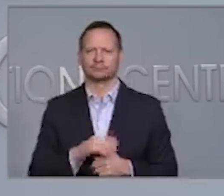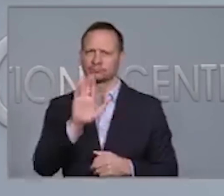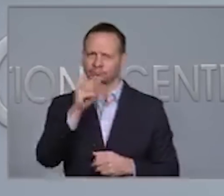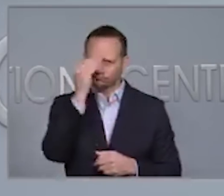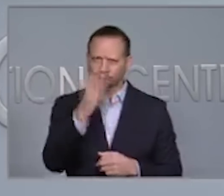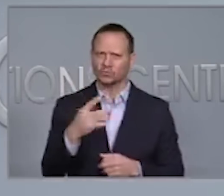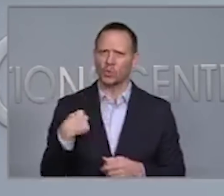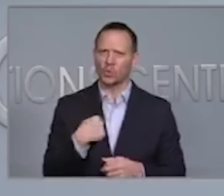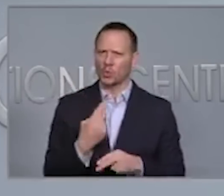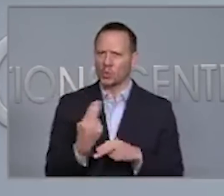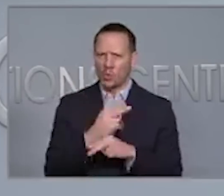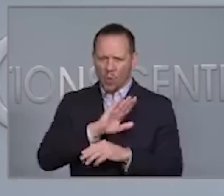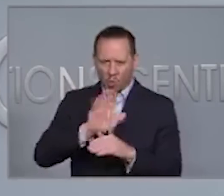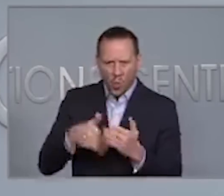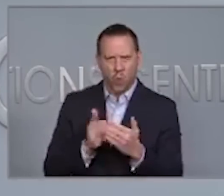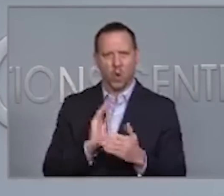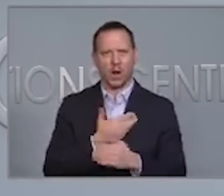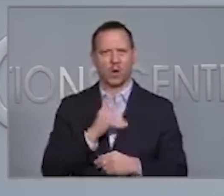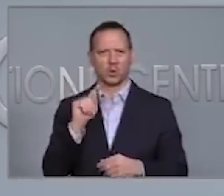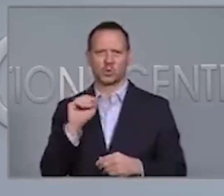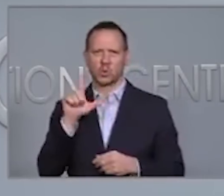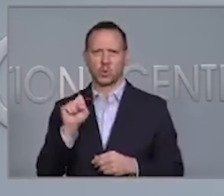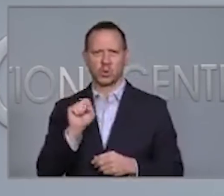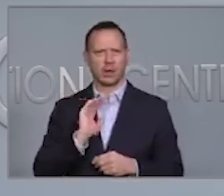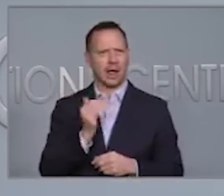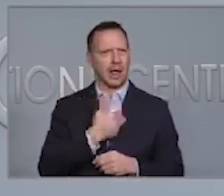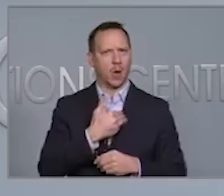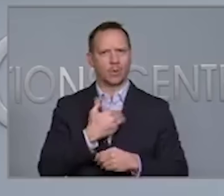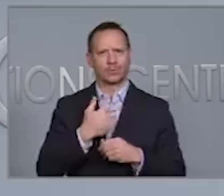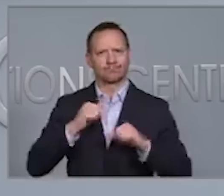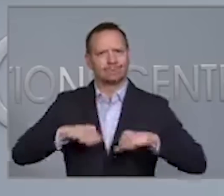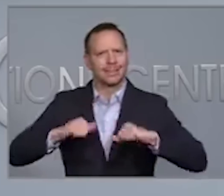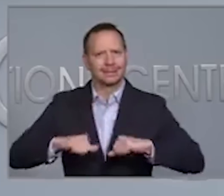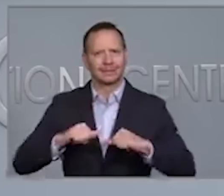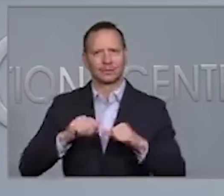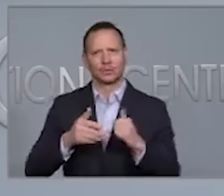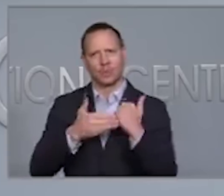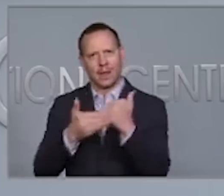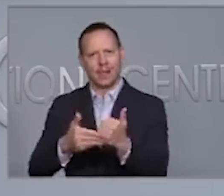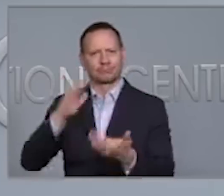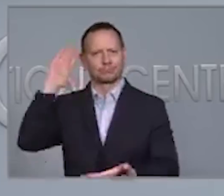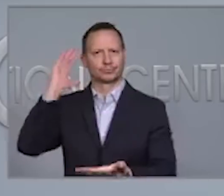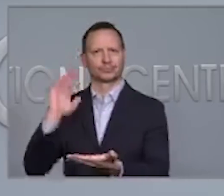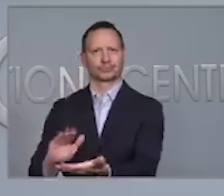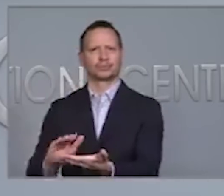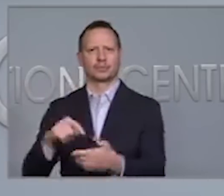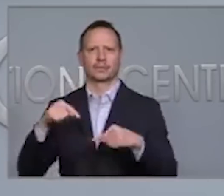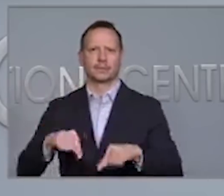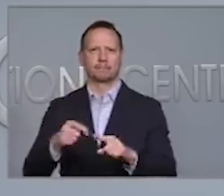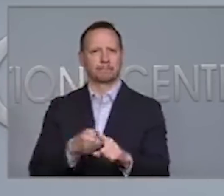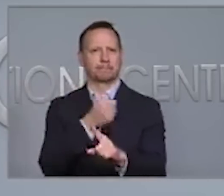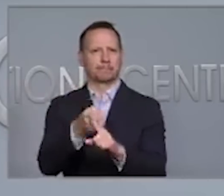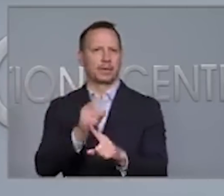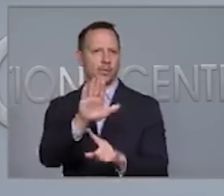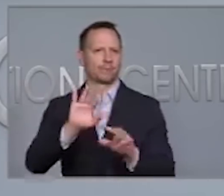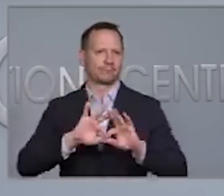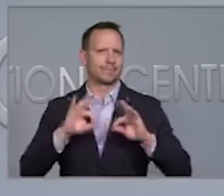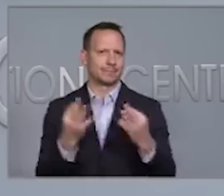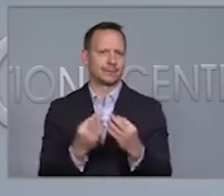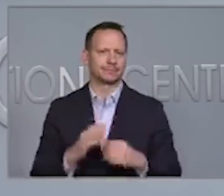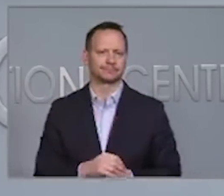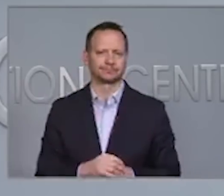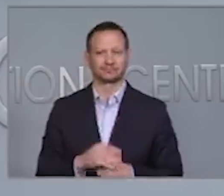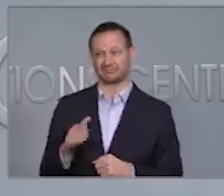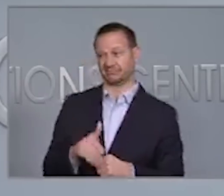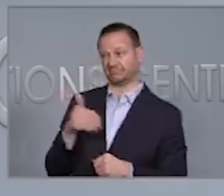our disposal to minimize the impact of this storm on you and your family. In a moment, you will hear from Emergency Management